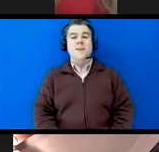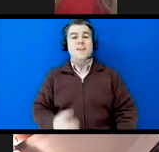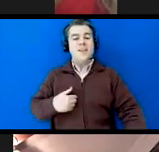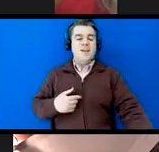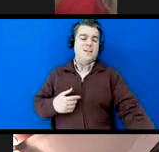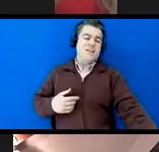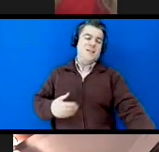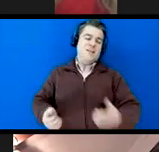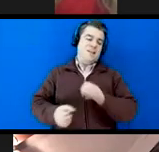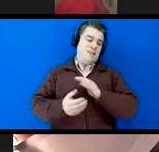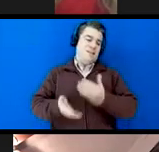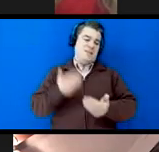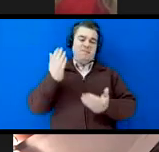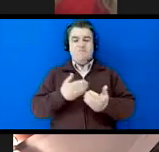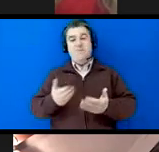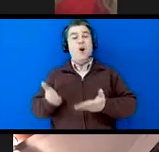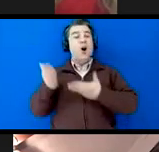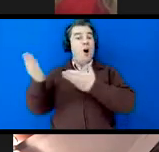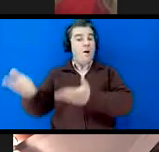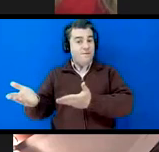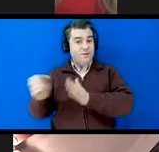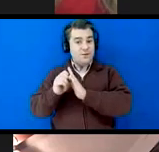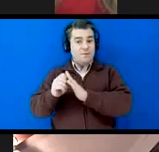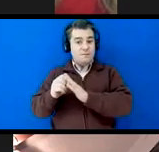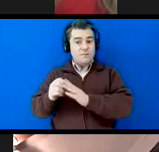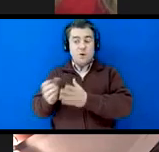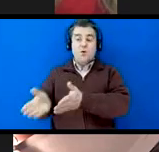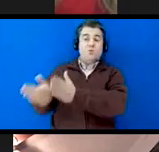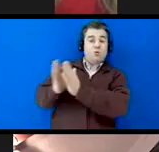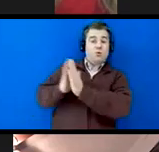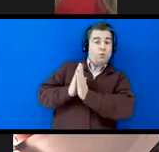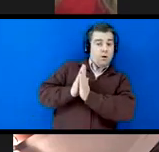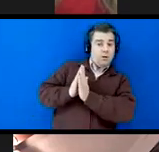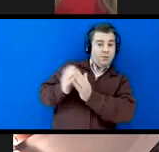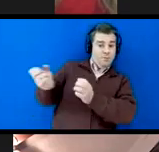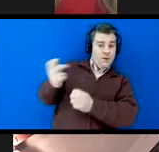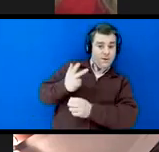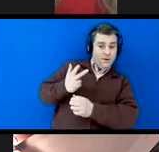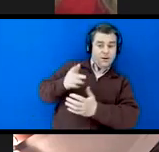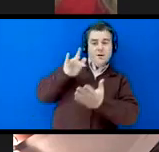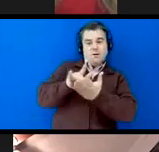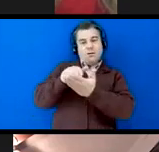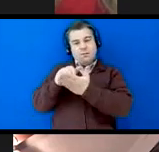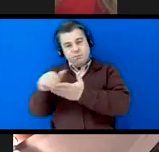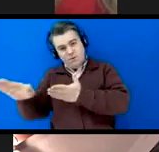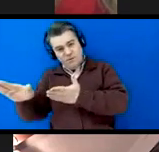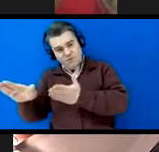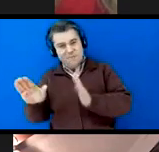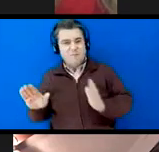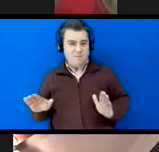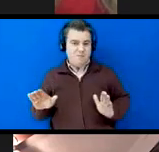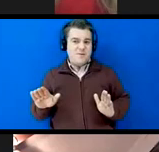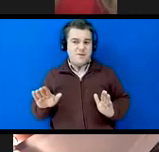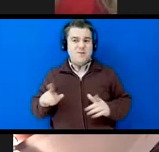offer a sample, okay, get a request back, and then with a push of a button, you'll get to send that sample to